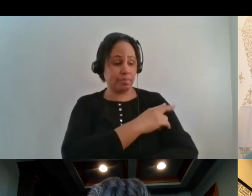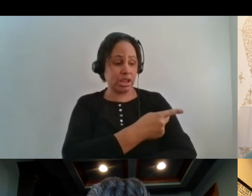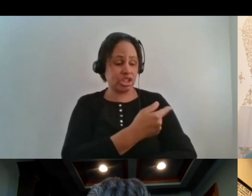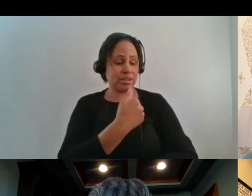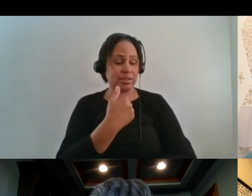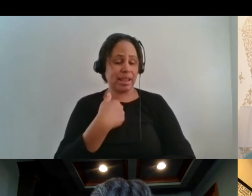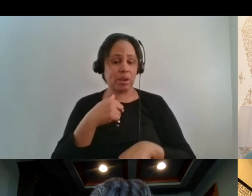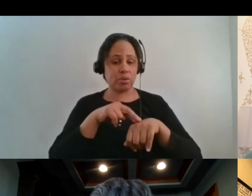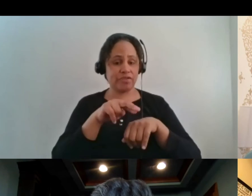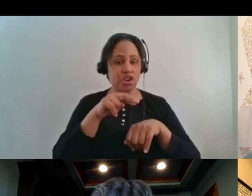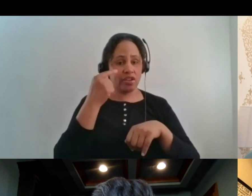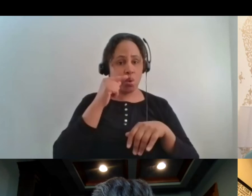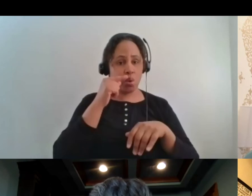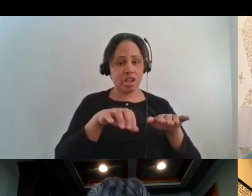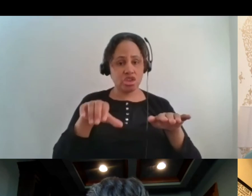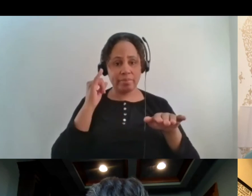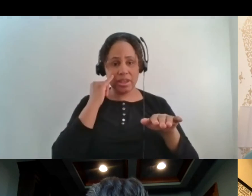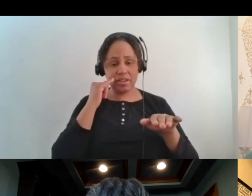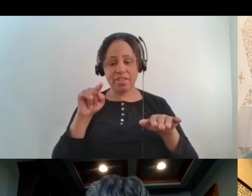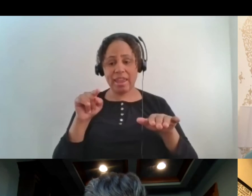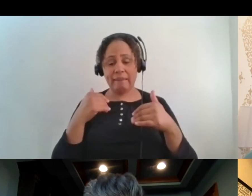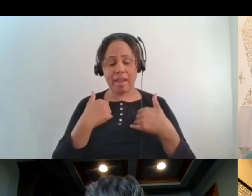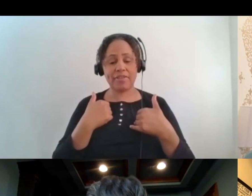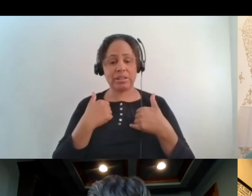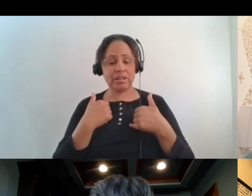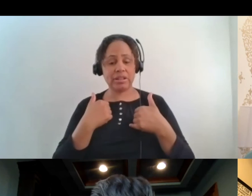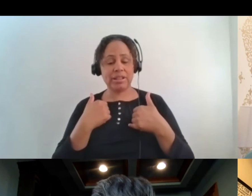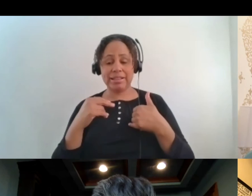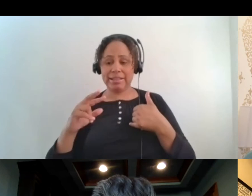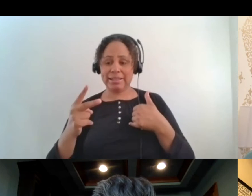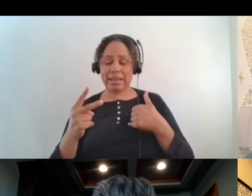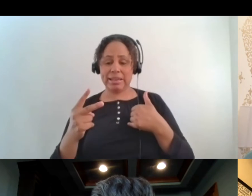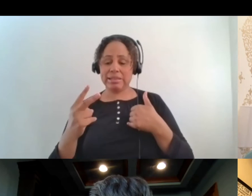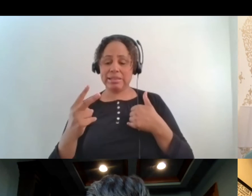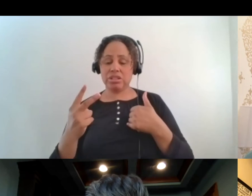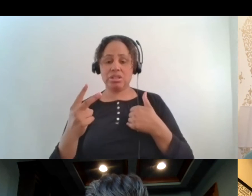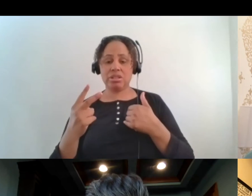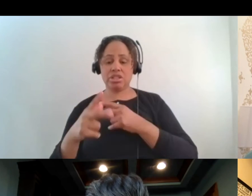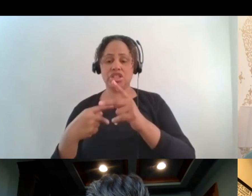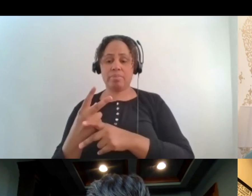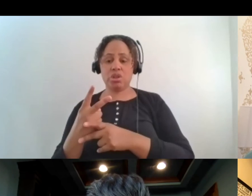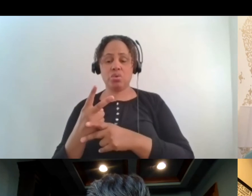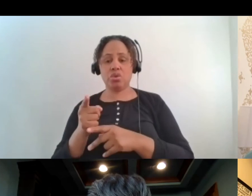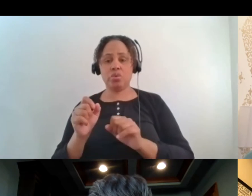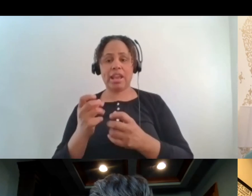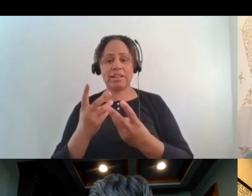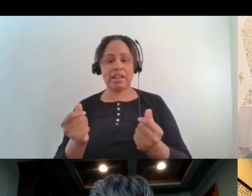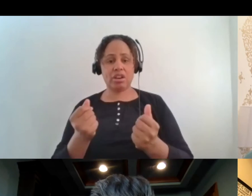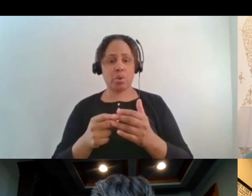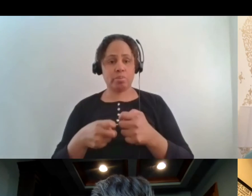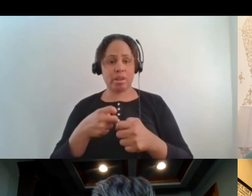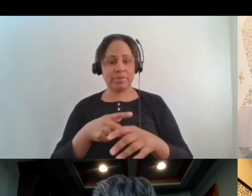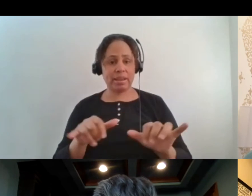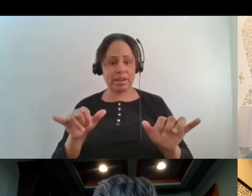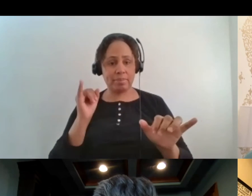kidney disease involving secondary to diabetes. You can hopefully take care of both those problems simultaneously if they're a candidate